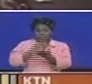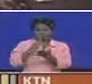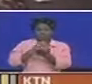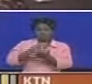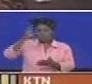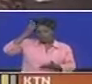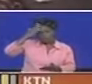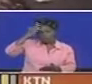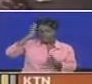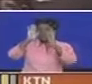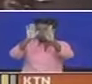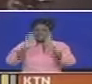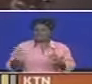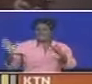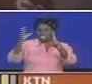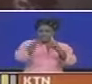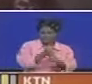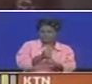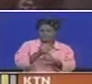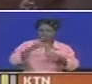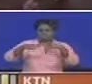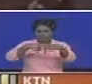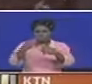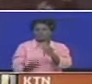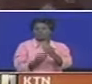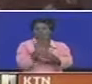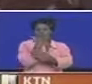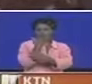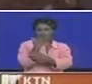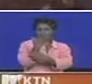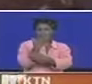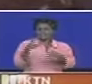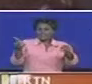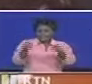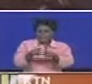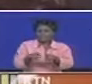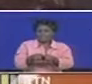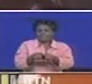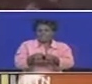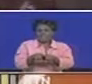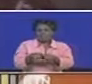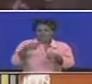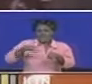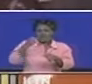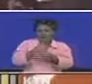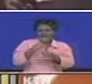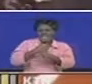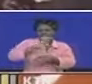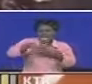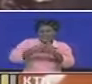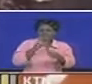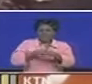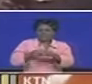importance of achieving durable, broad-based growth. And as such, we are working around the clock